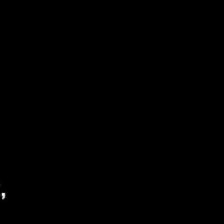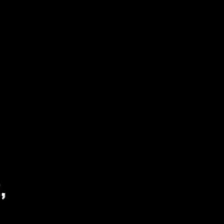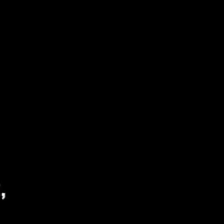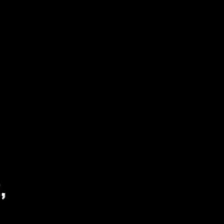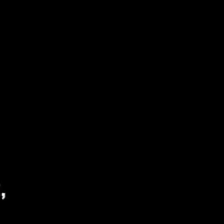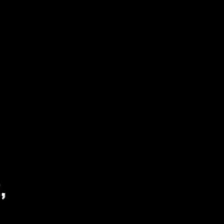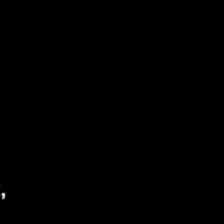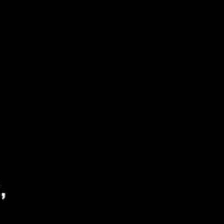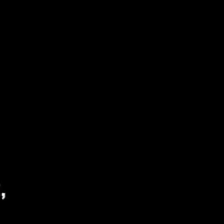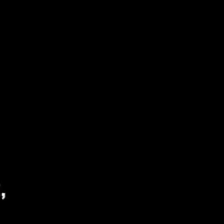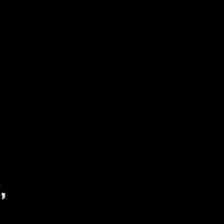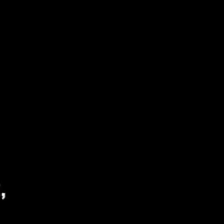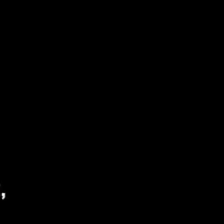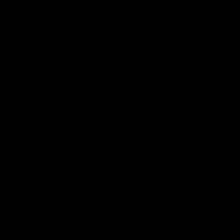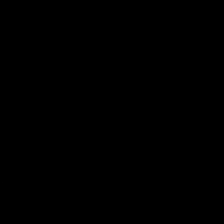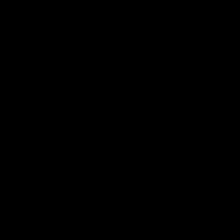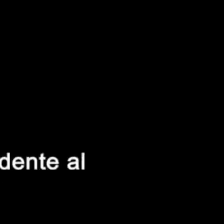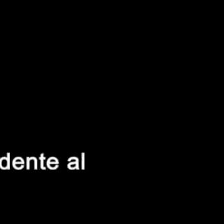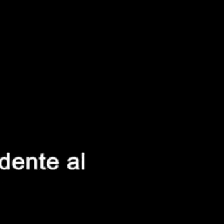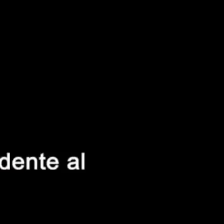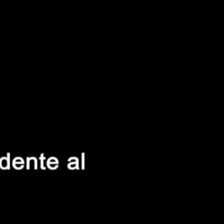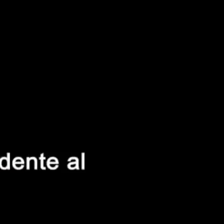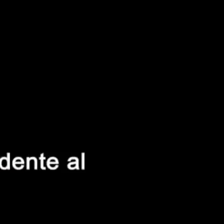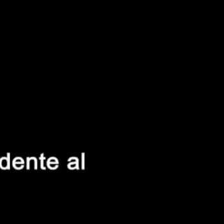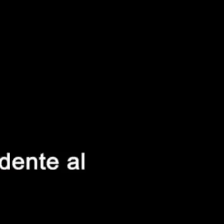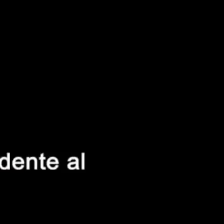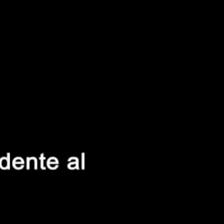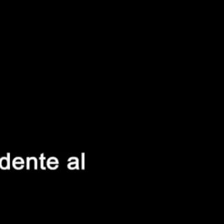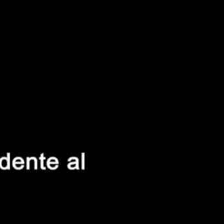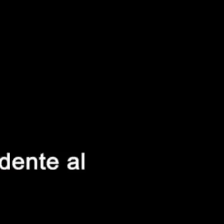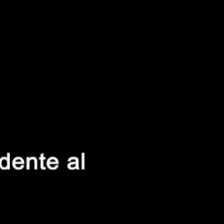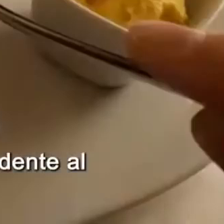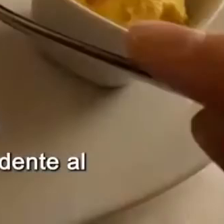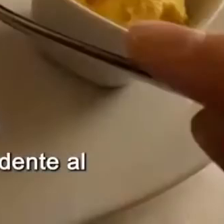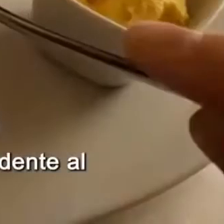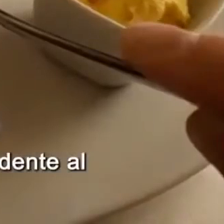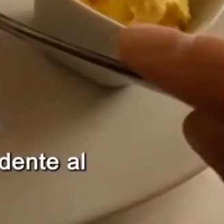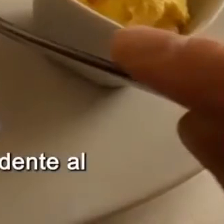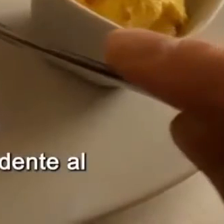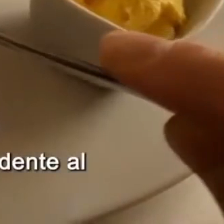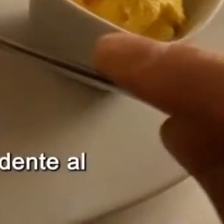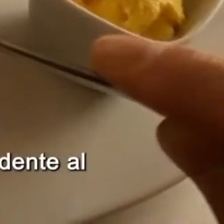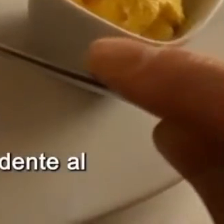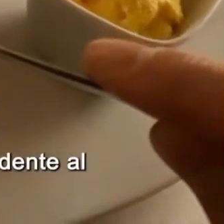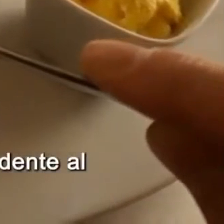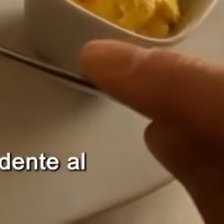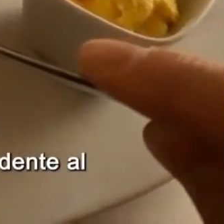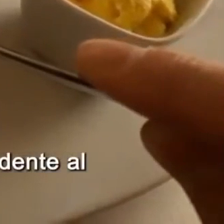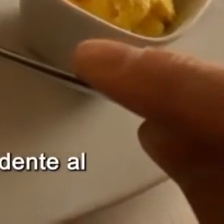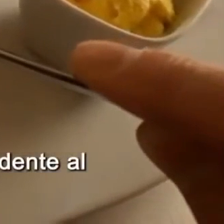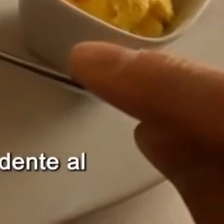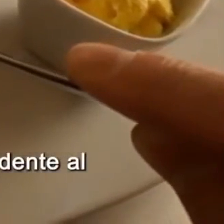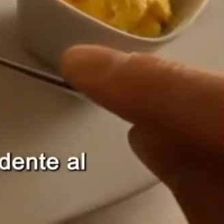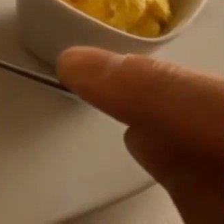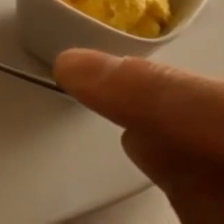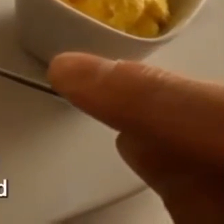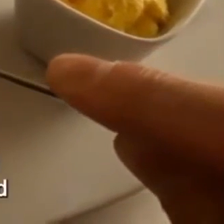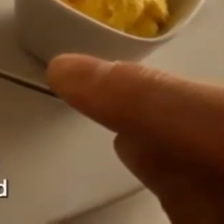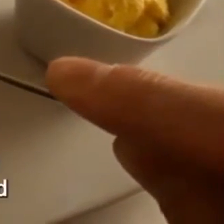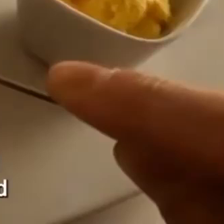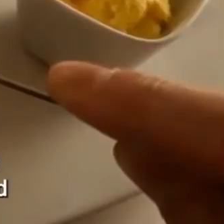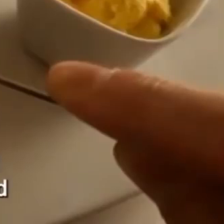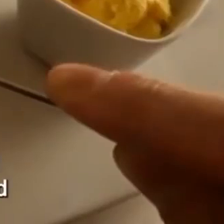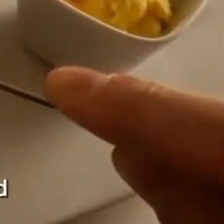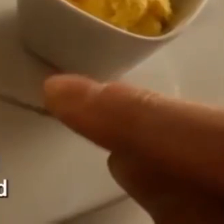At night we had dinner at a restaurant, we ate pasta, and had as dessert tortino fol dente al cioccolato